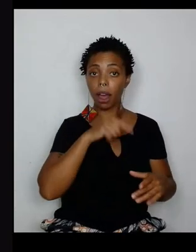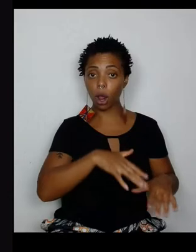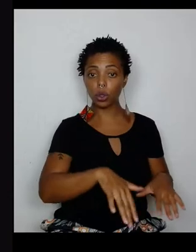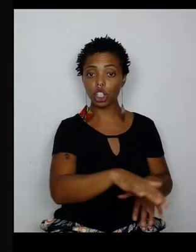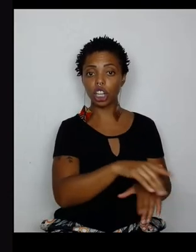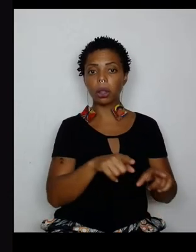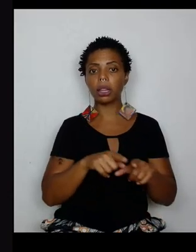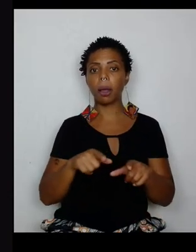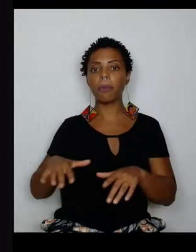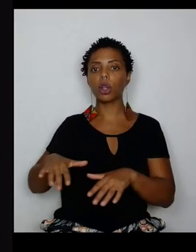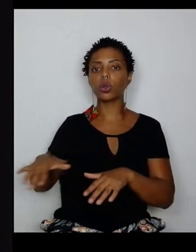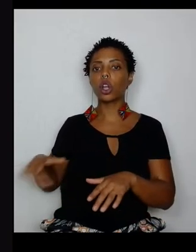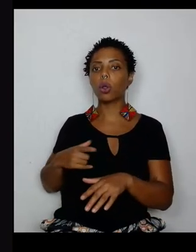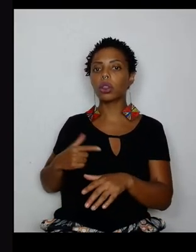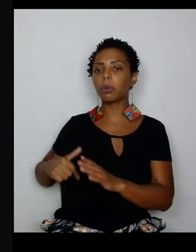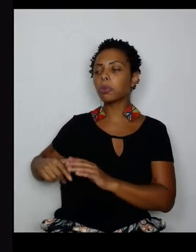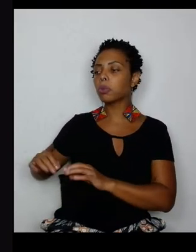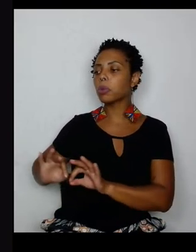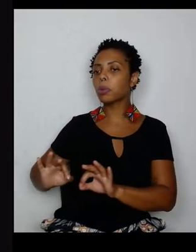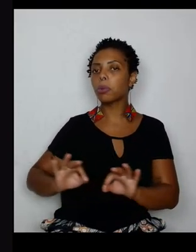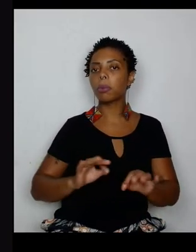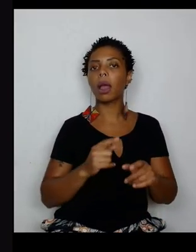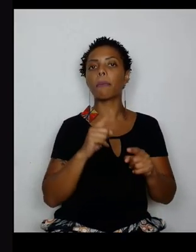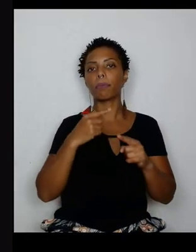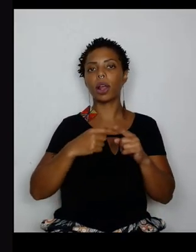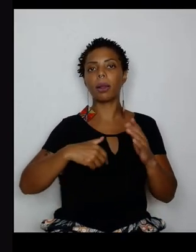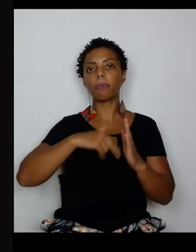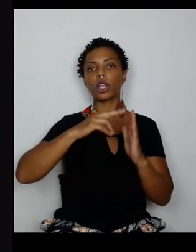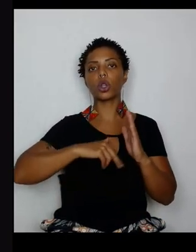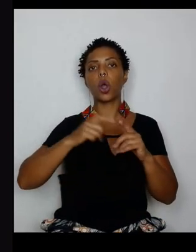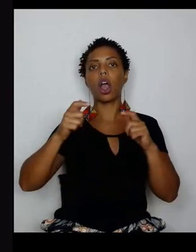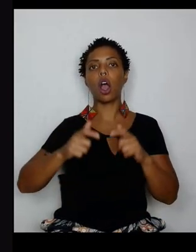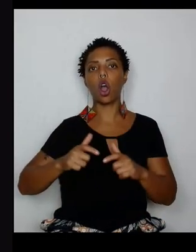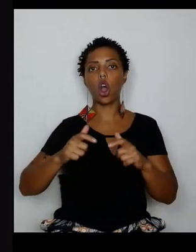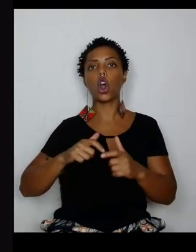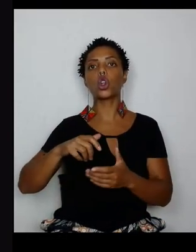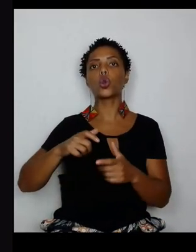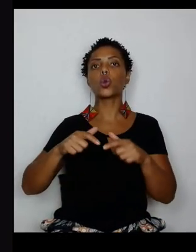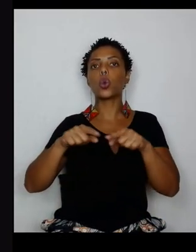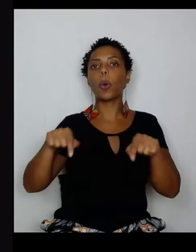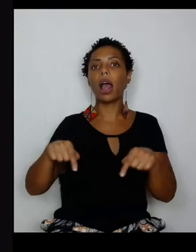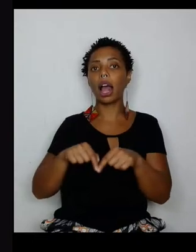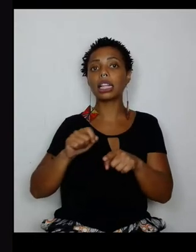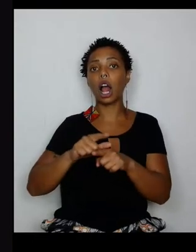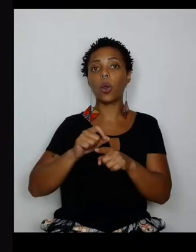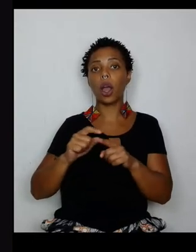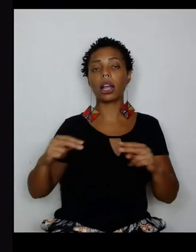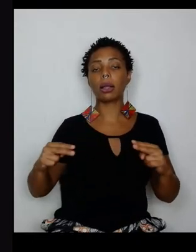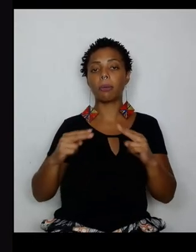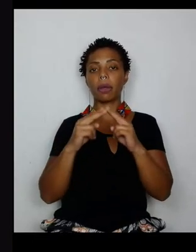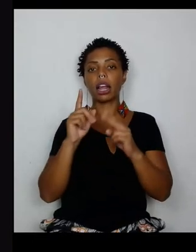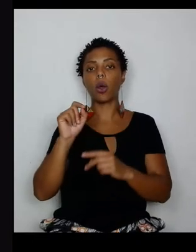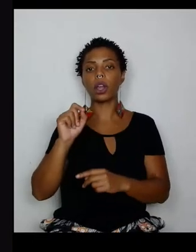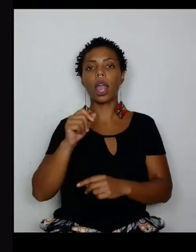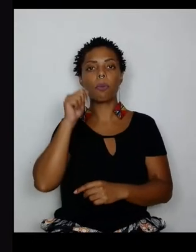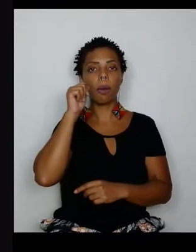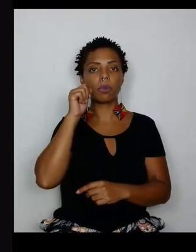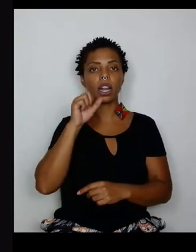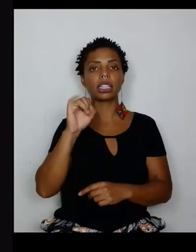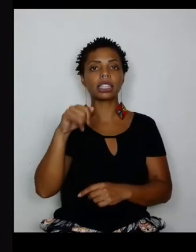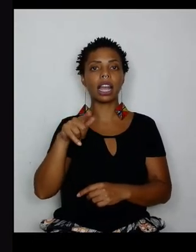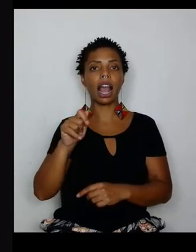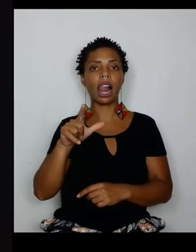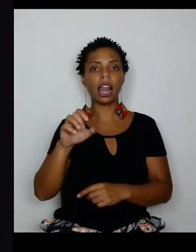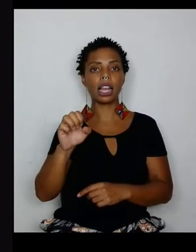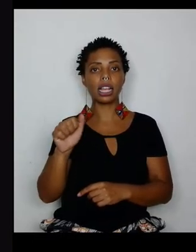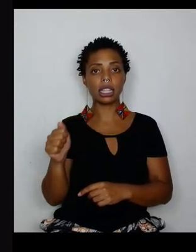parisian studio she has been identified as a 13 year old sinhalese whom he took in as a temporary